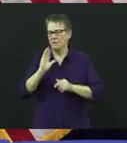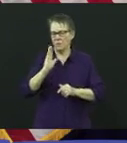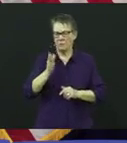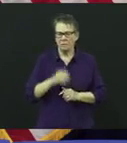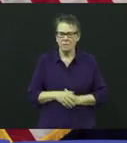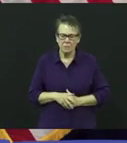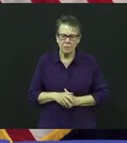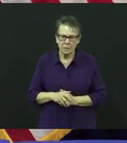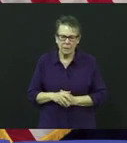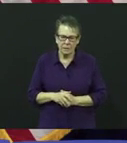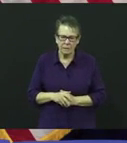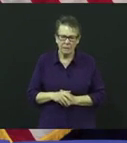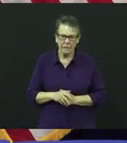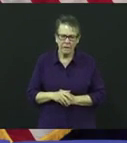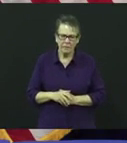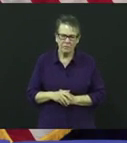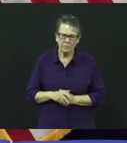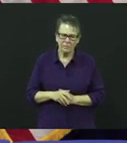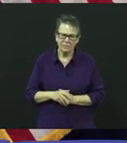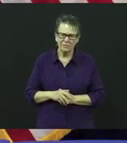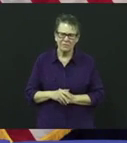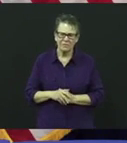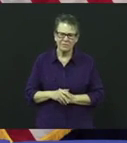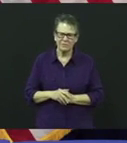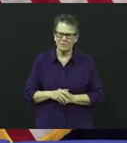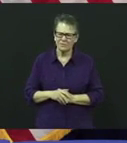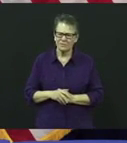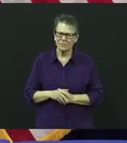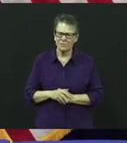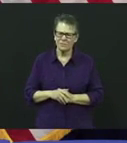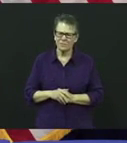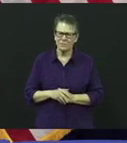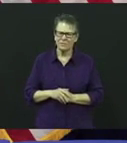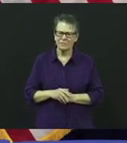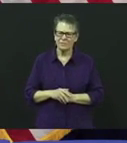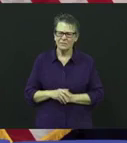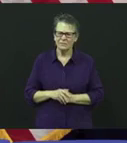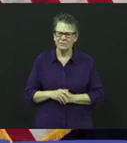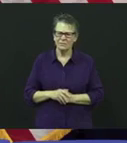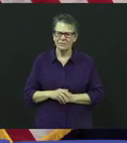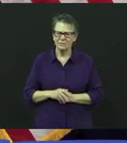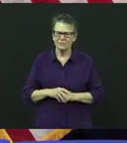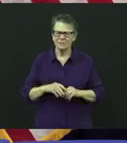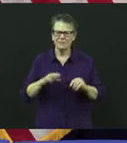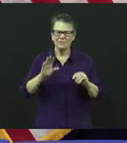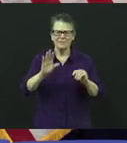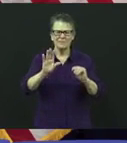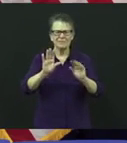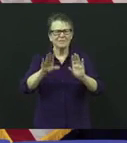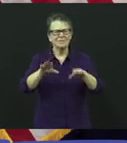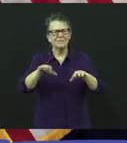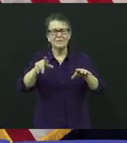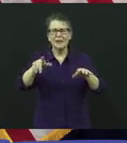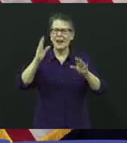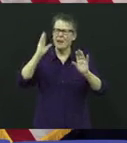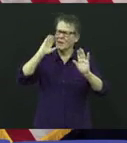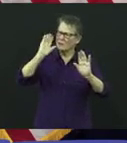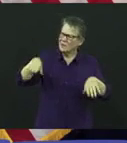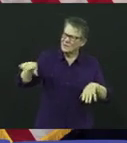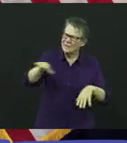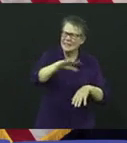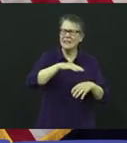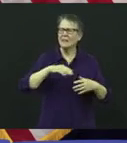of social distancing. So while we cannot wait to see the numbers plateau and eventually decrease, we do not